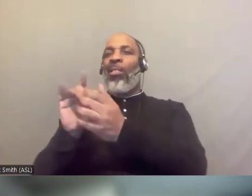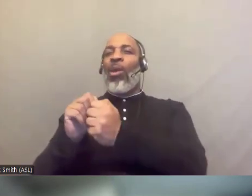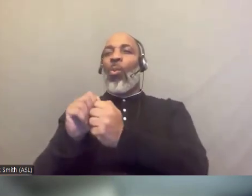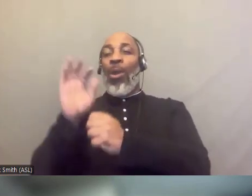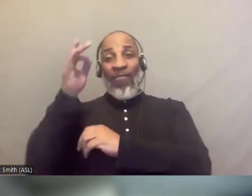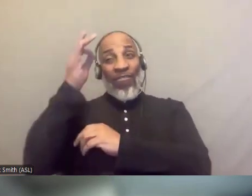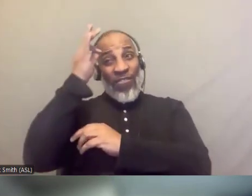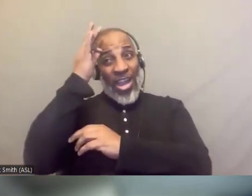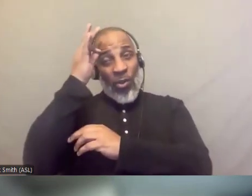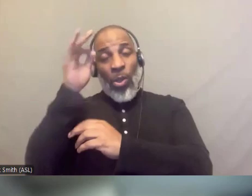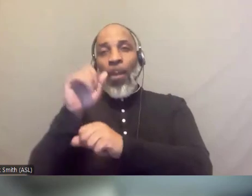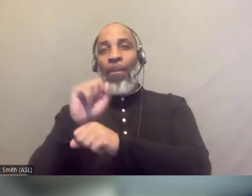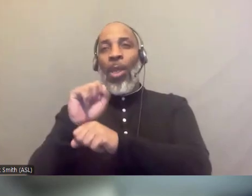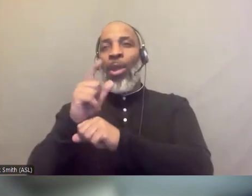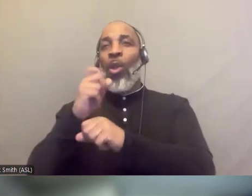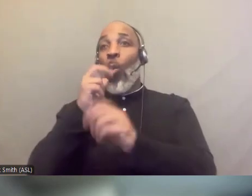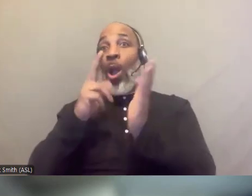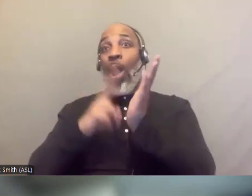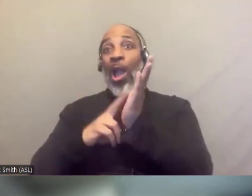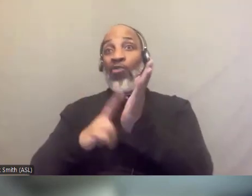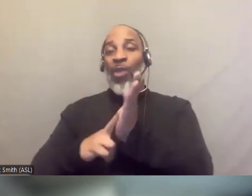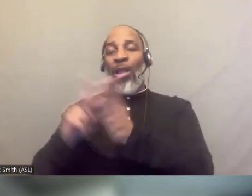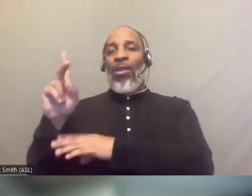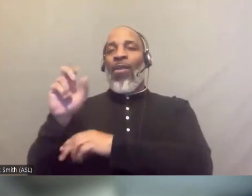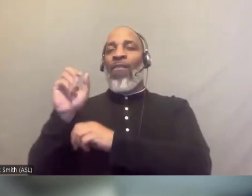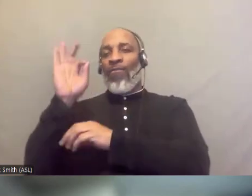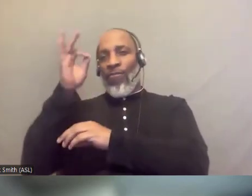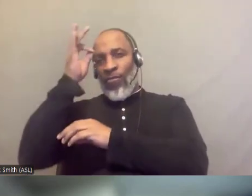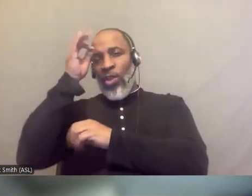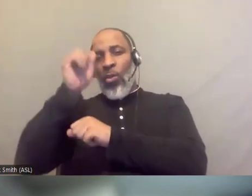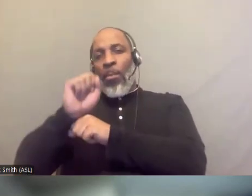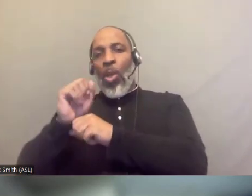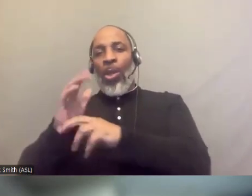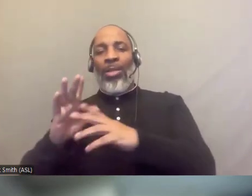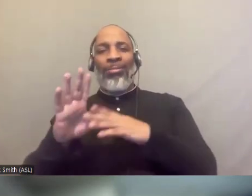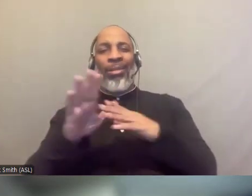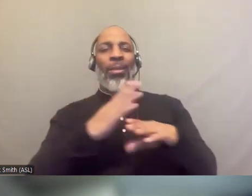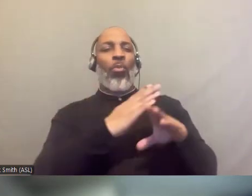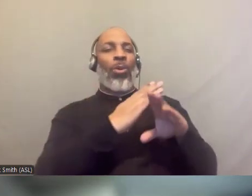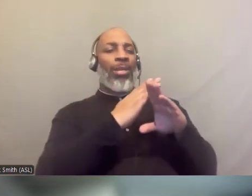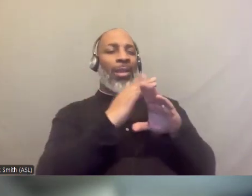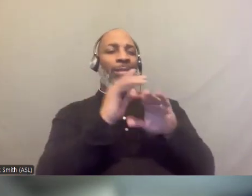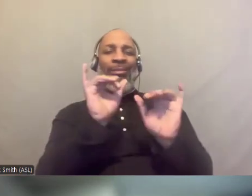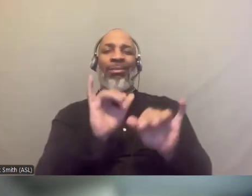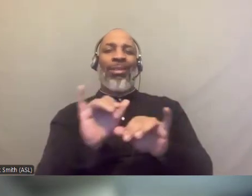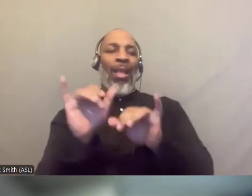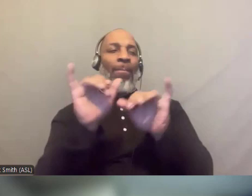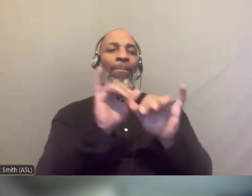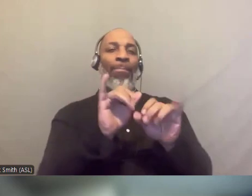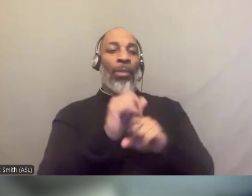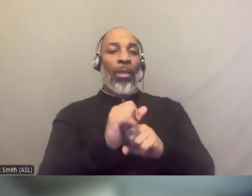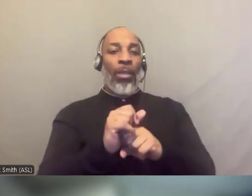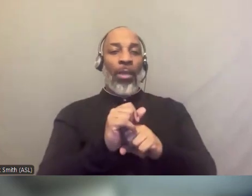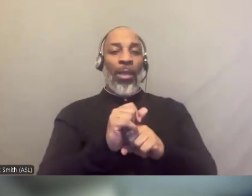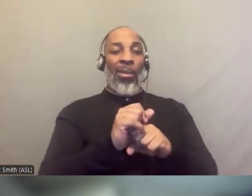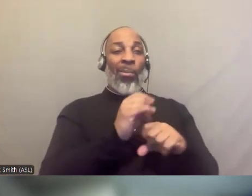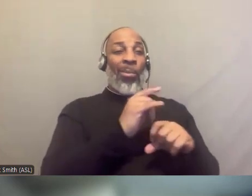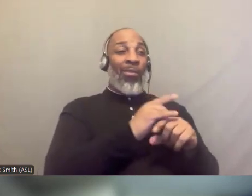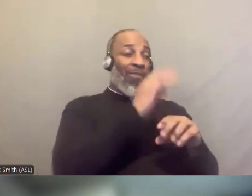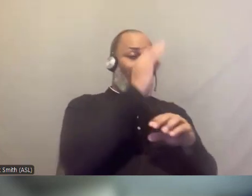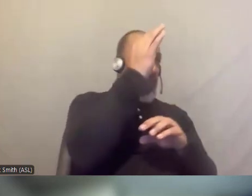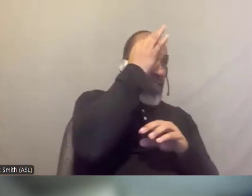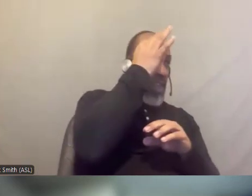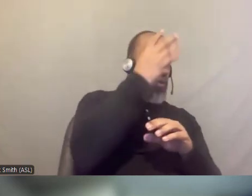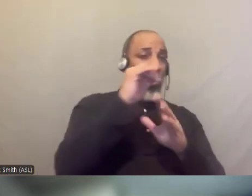or contractors of federal employees. The protections are more or less similar between federal and state law, with the